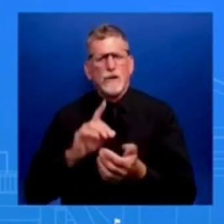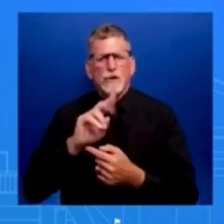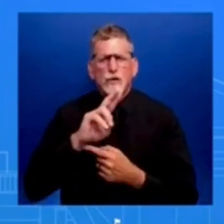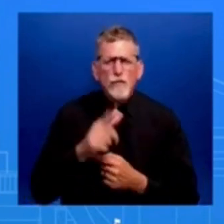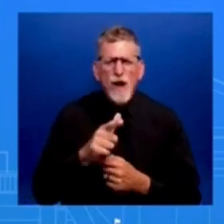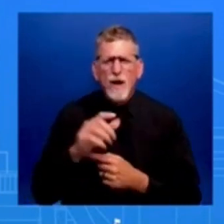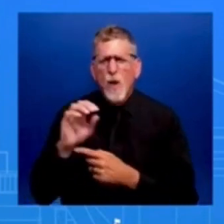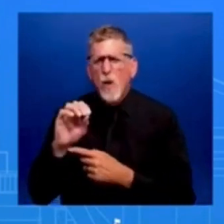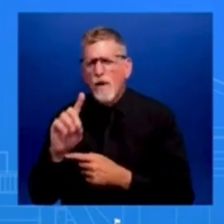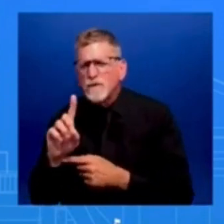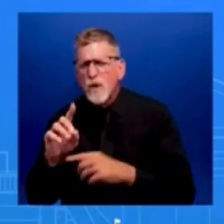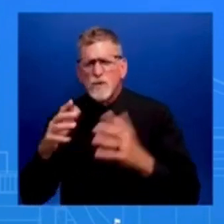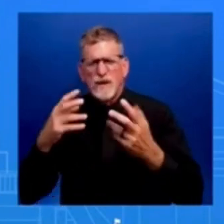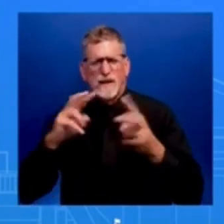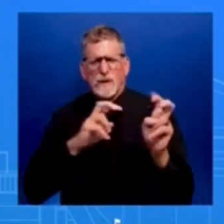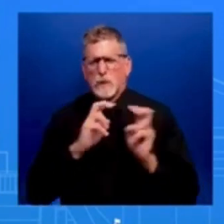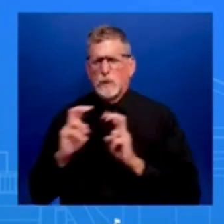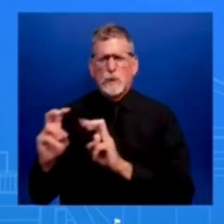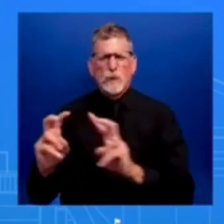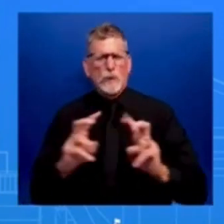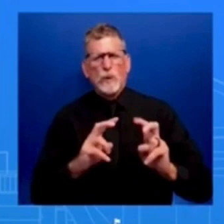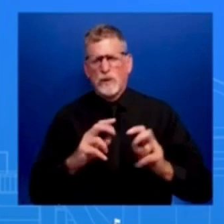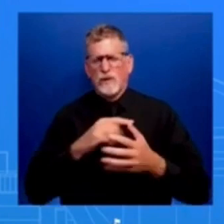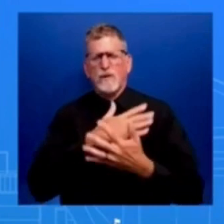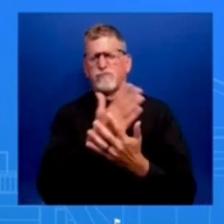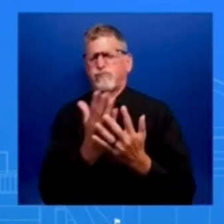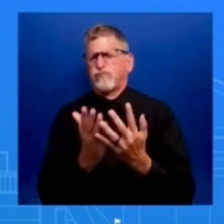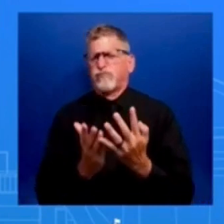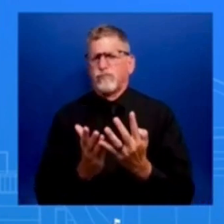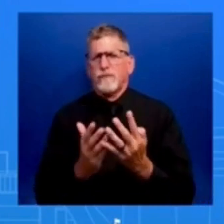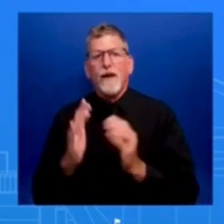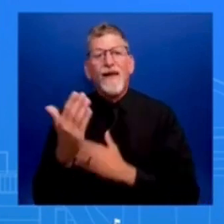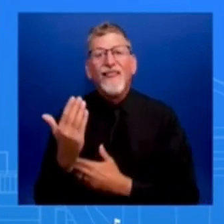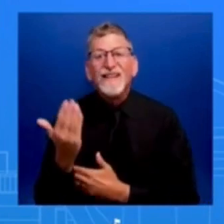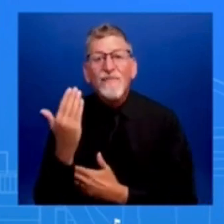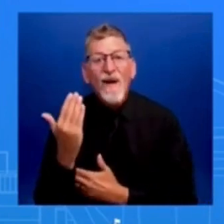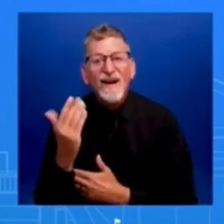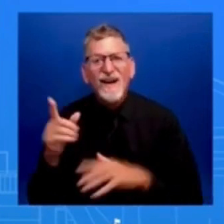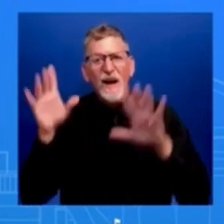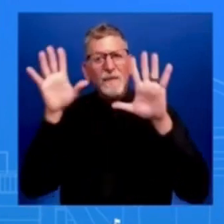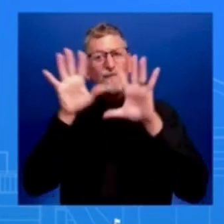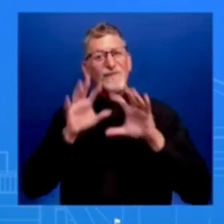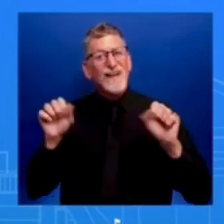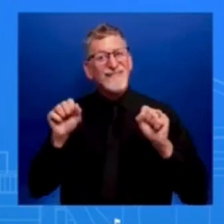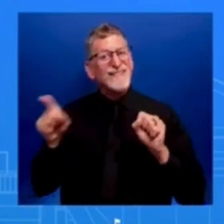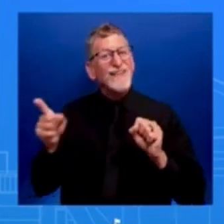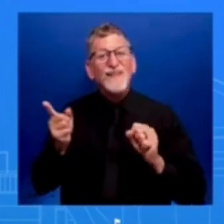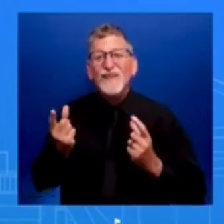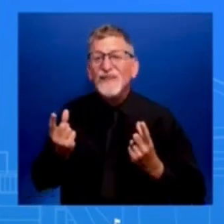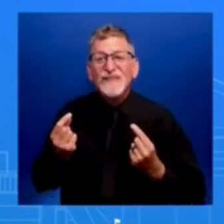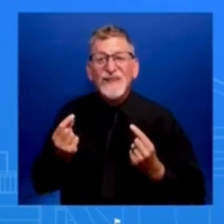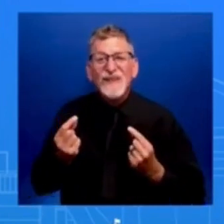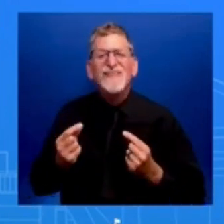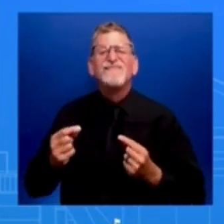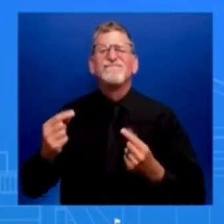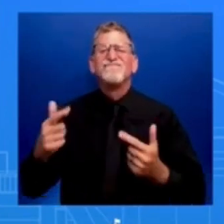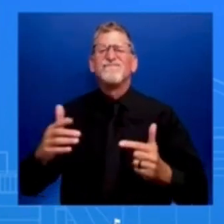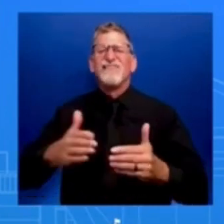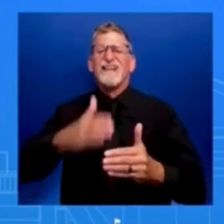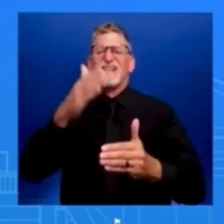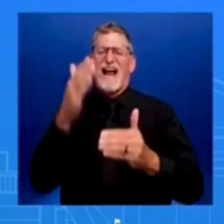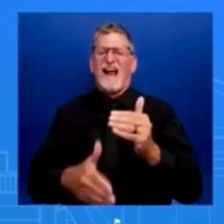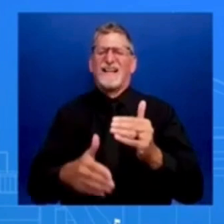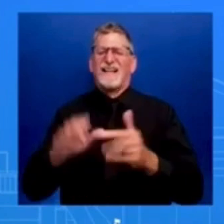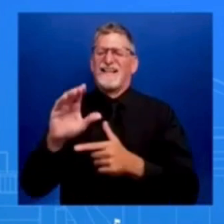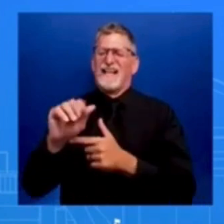week. This morning, the president marked a significant milestone in the fight to end cancer as we know it by launching the